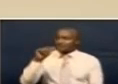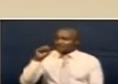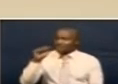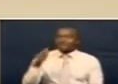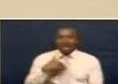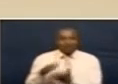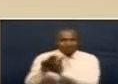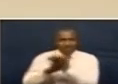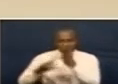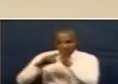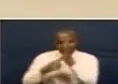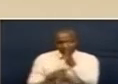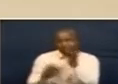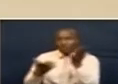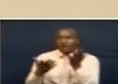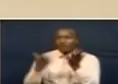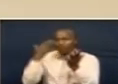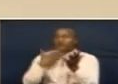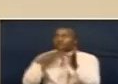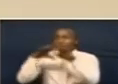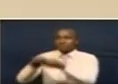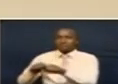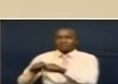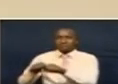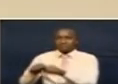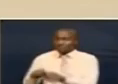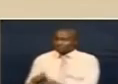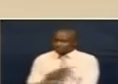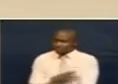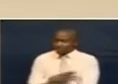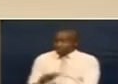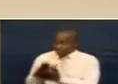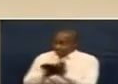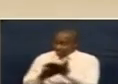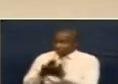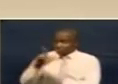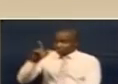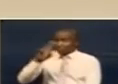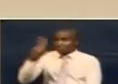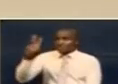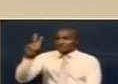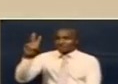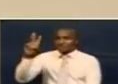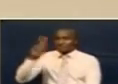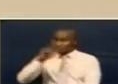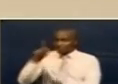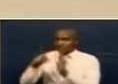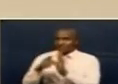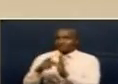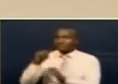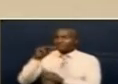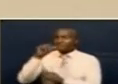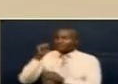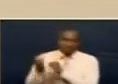principles why they want to take over power from this country. And based on the scenario in Western Province, NASA is articulating issues